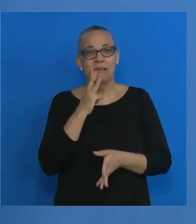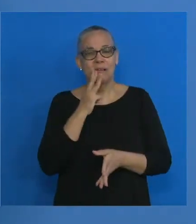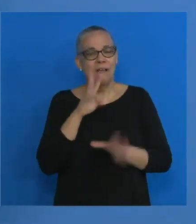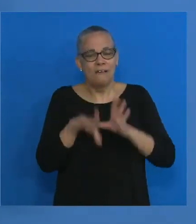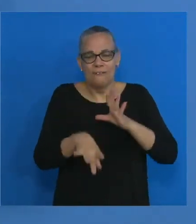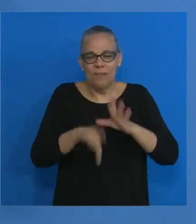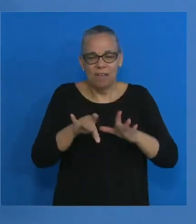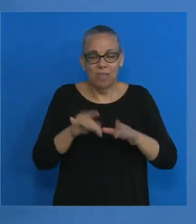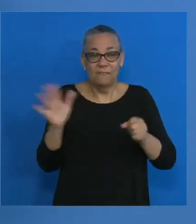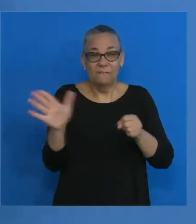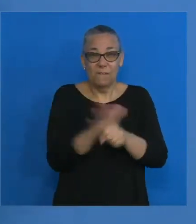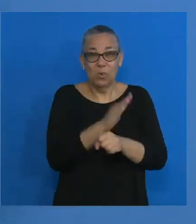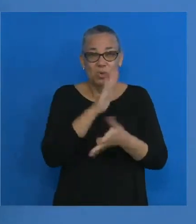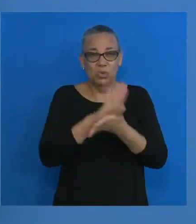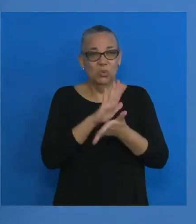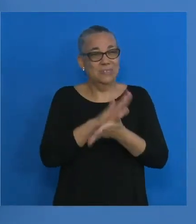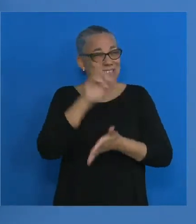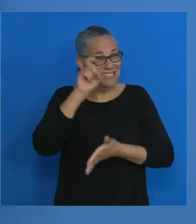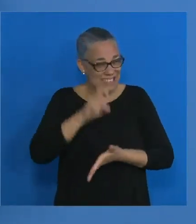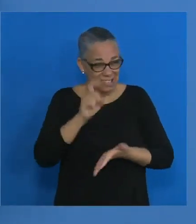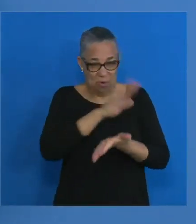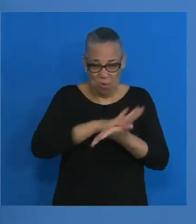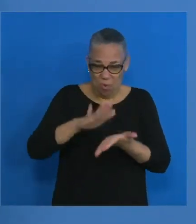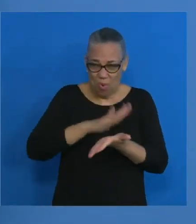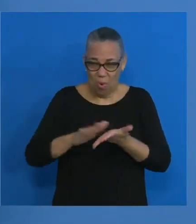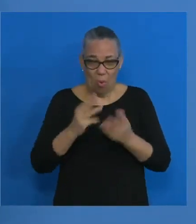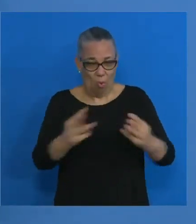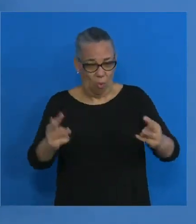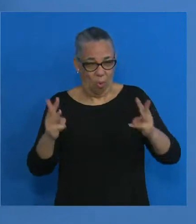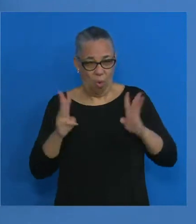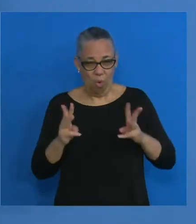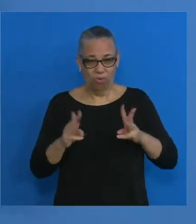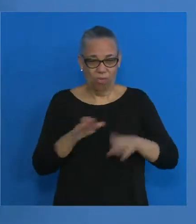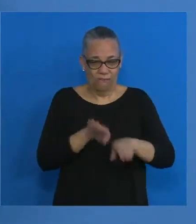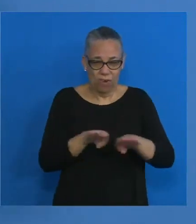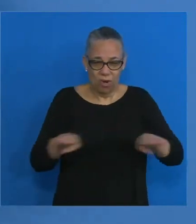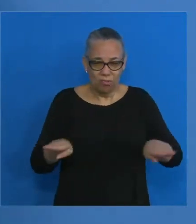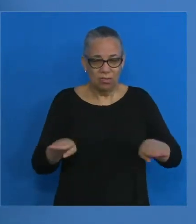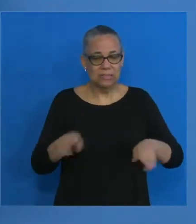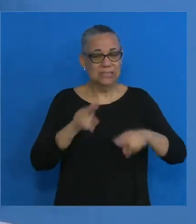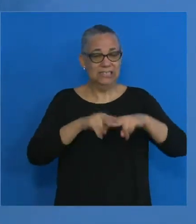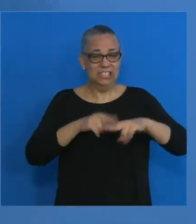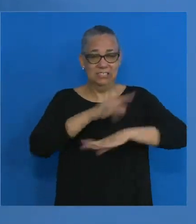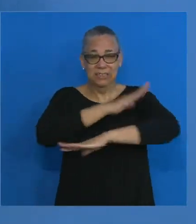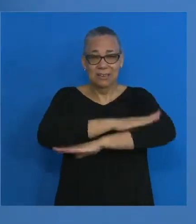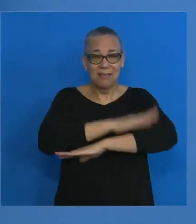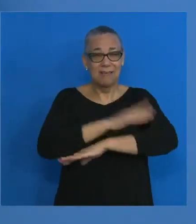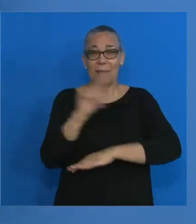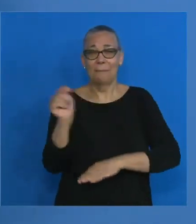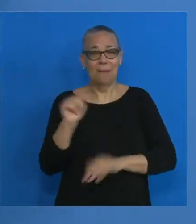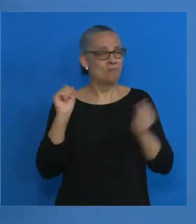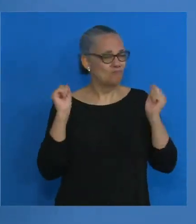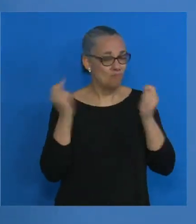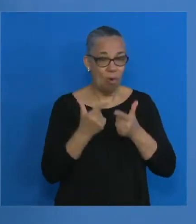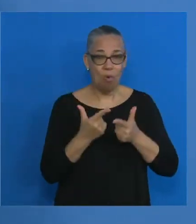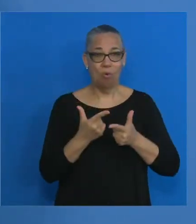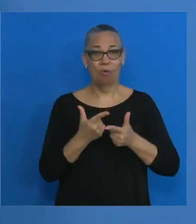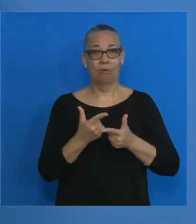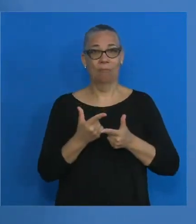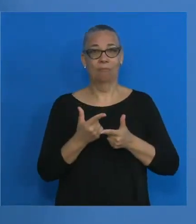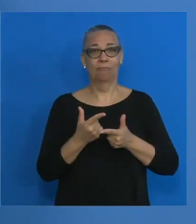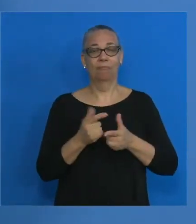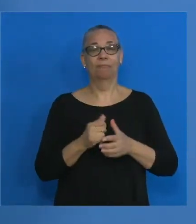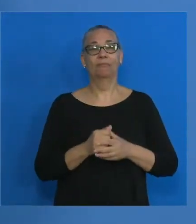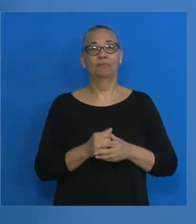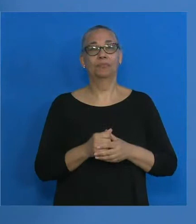school should be thoroughly cleaned, including walls, floors, chairs, desks, bathrooms, etc. The